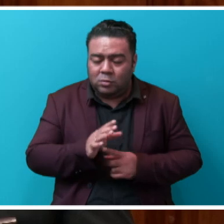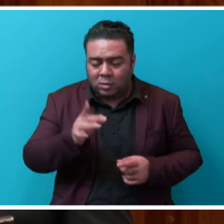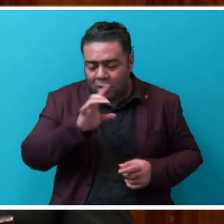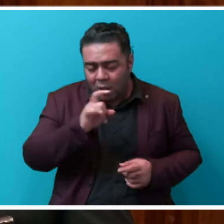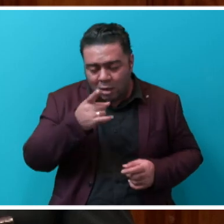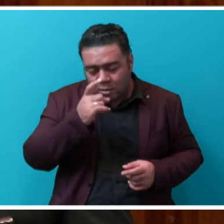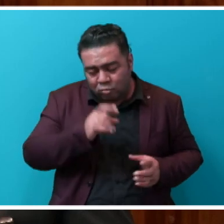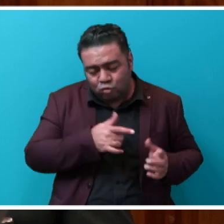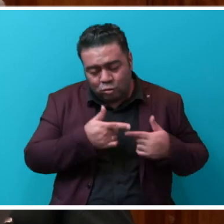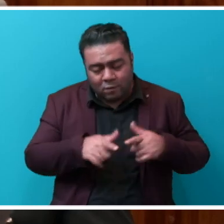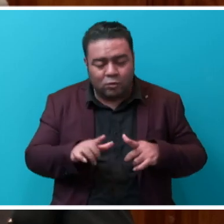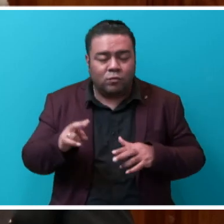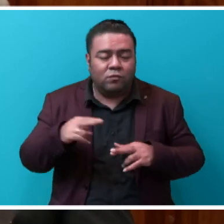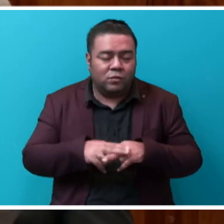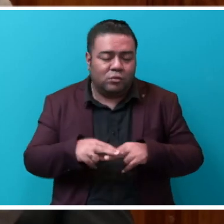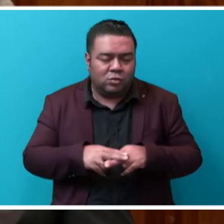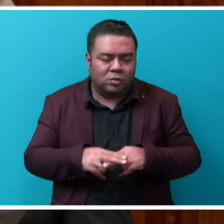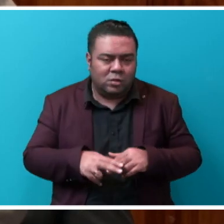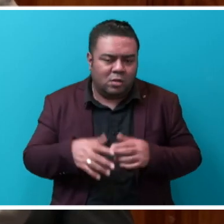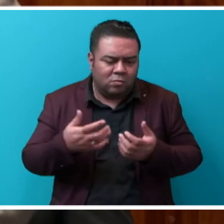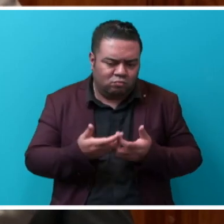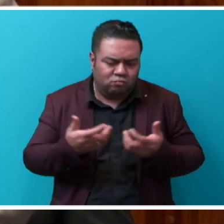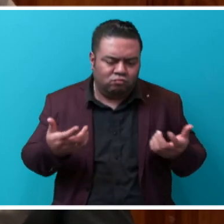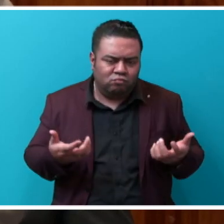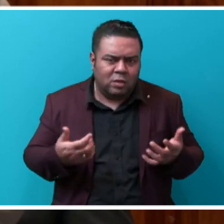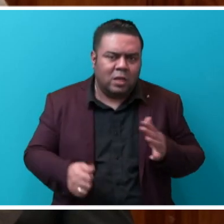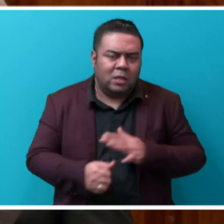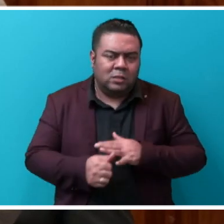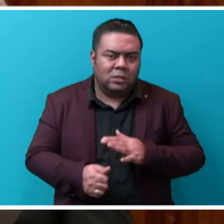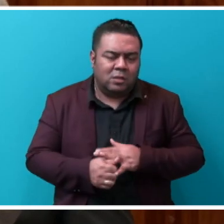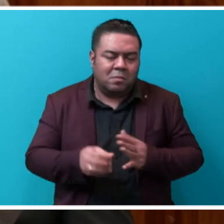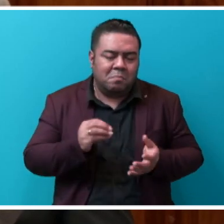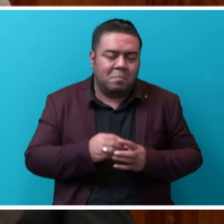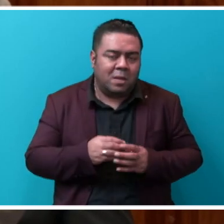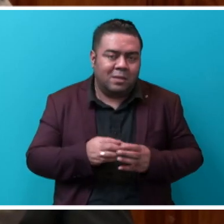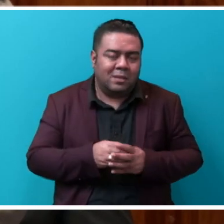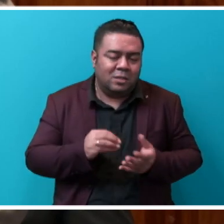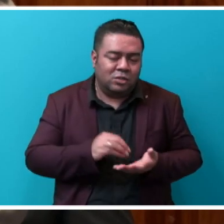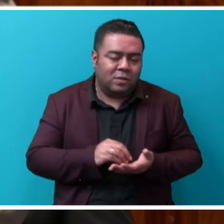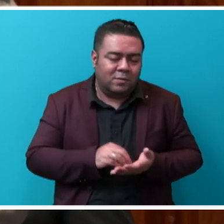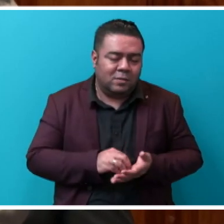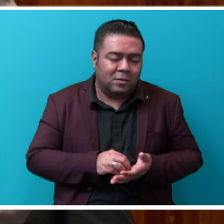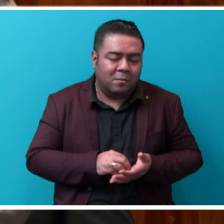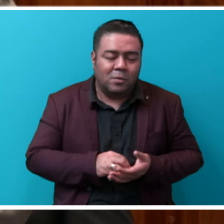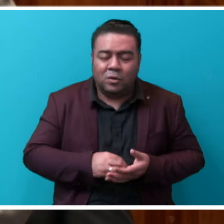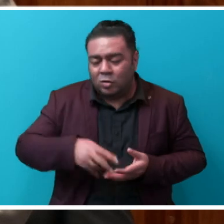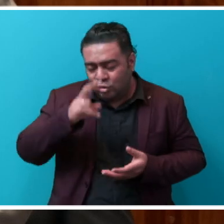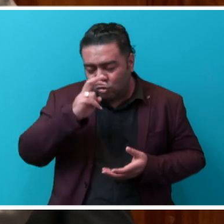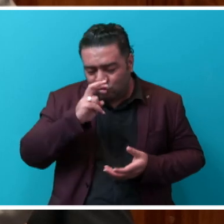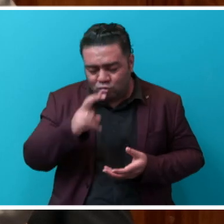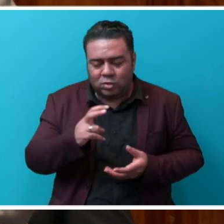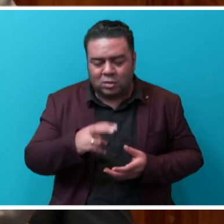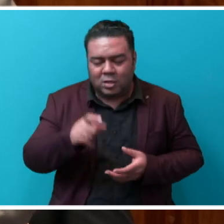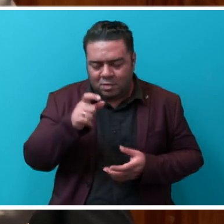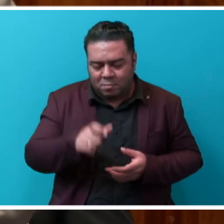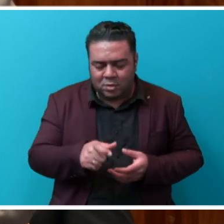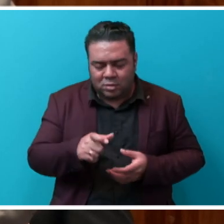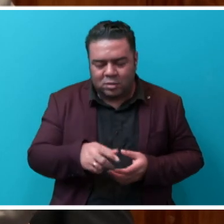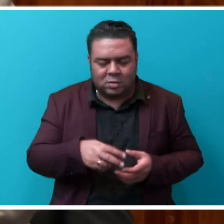to Fiji, are excluded from accessing banking services due to stringent in-person